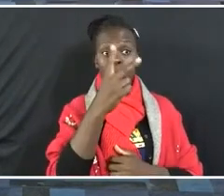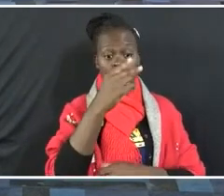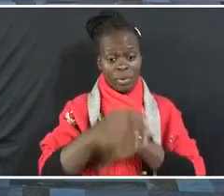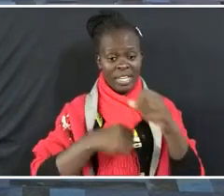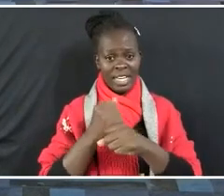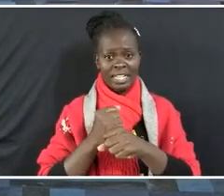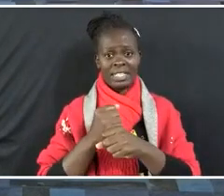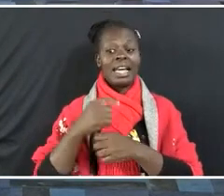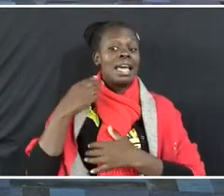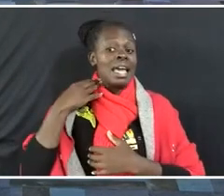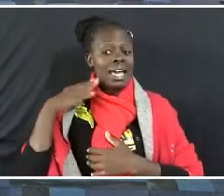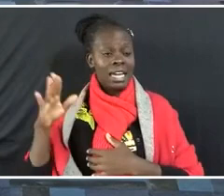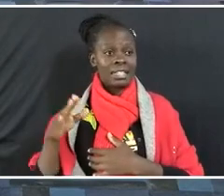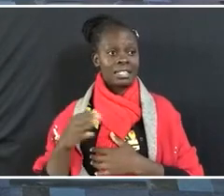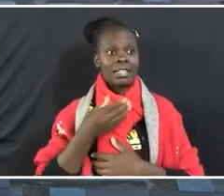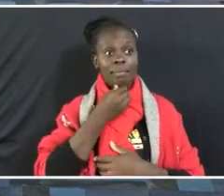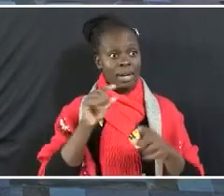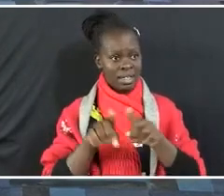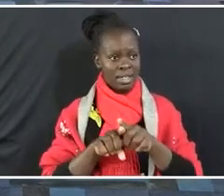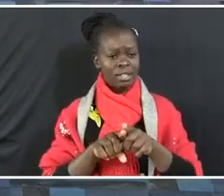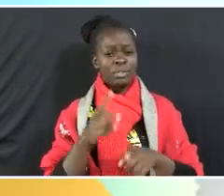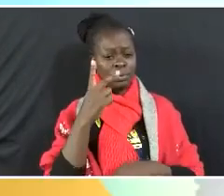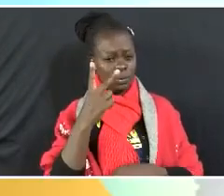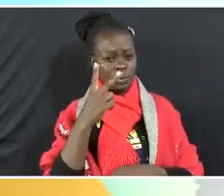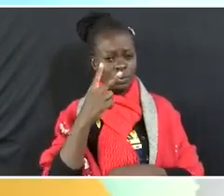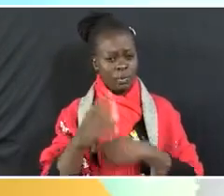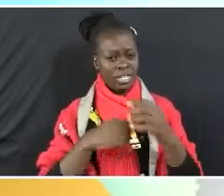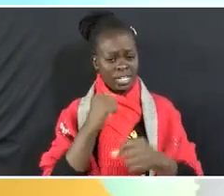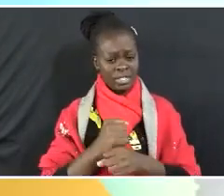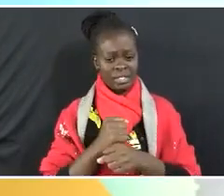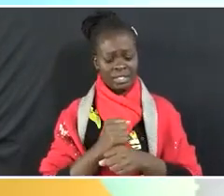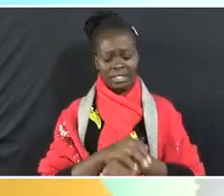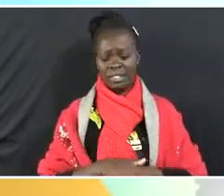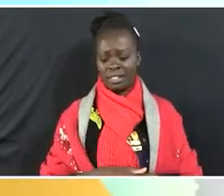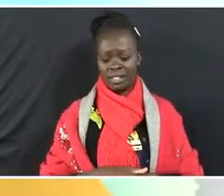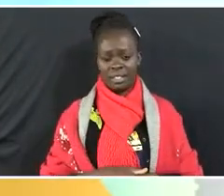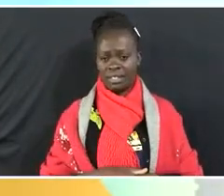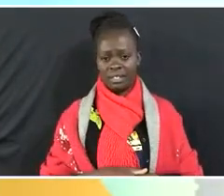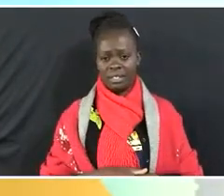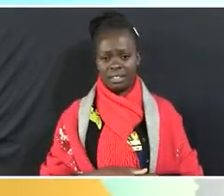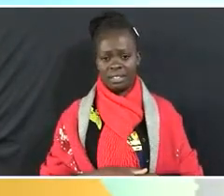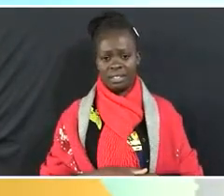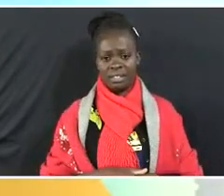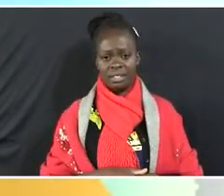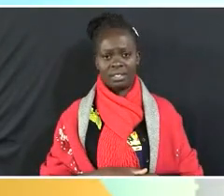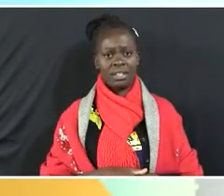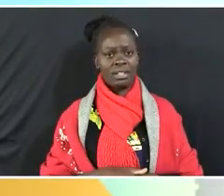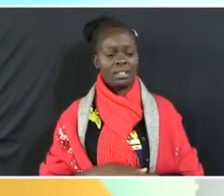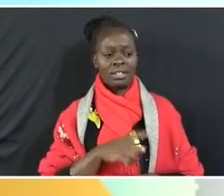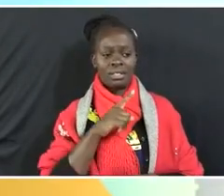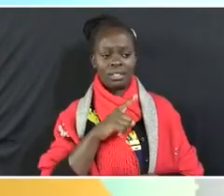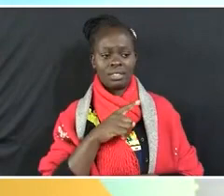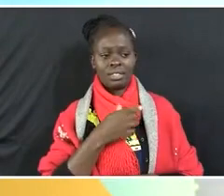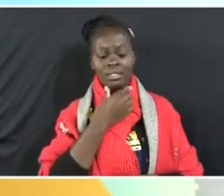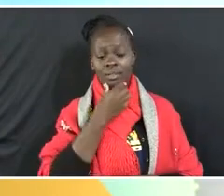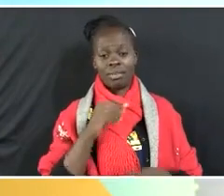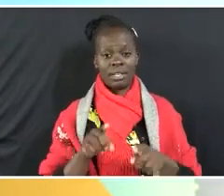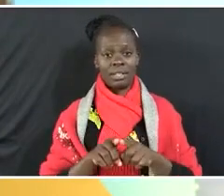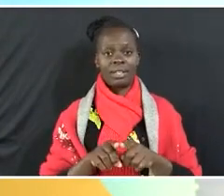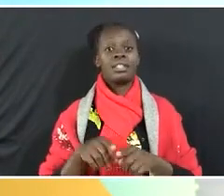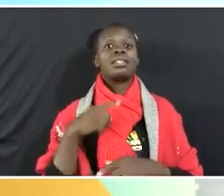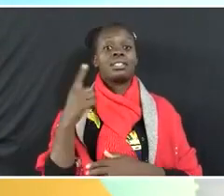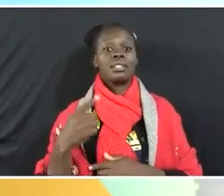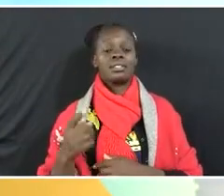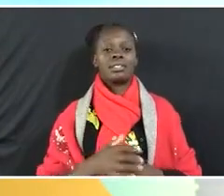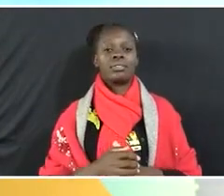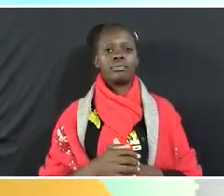the brother after 2 years. Comes and says, hey, my servants, when he has drunk some wine, just kill